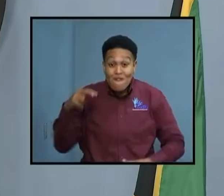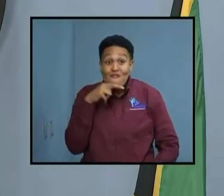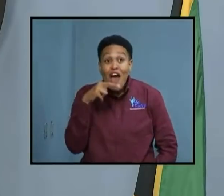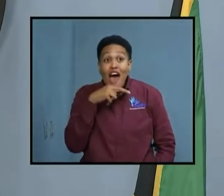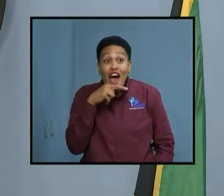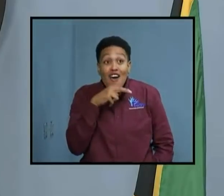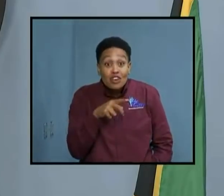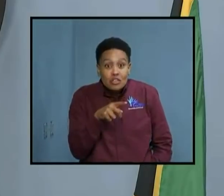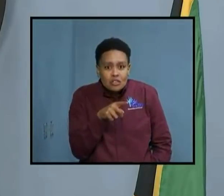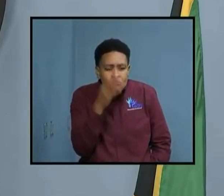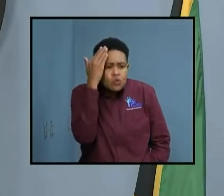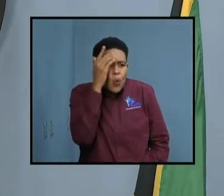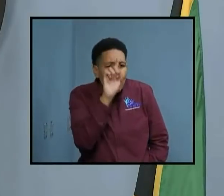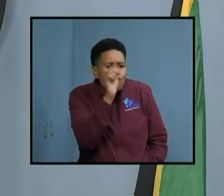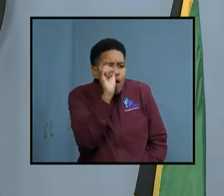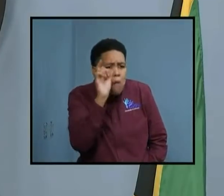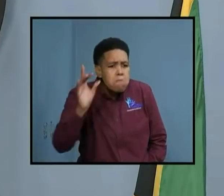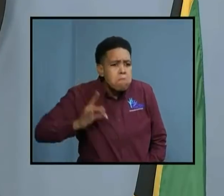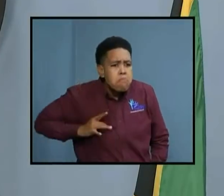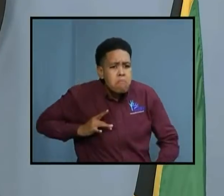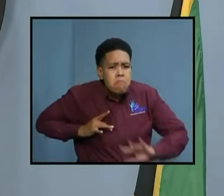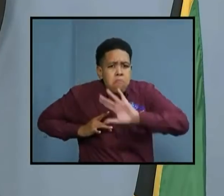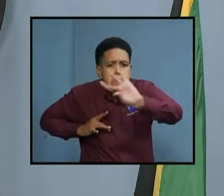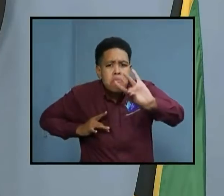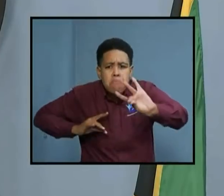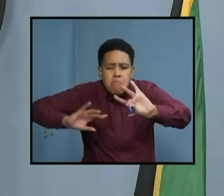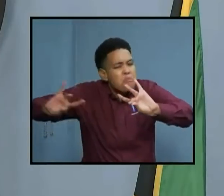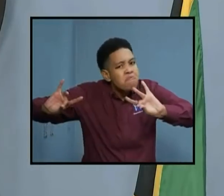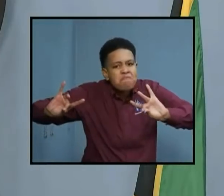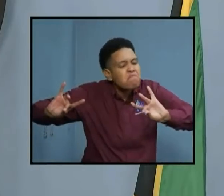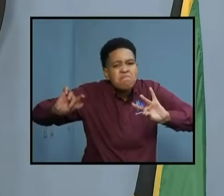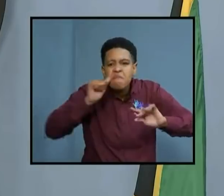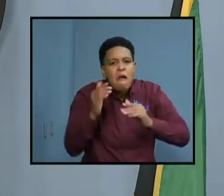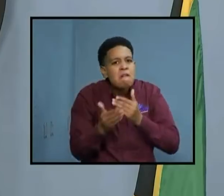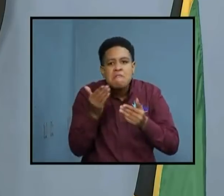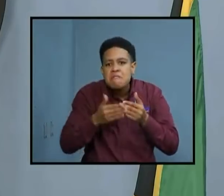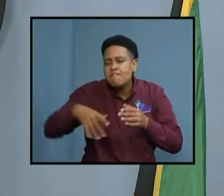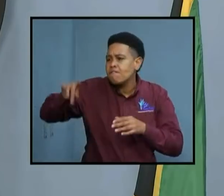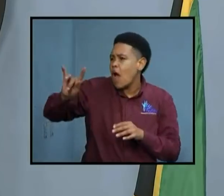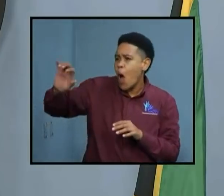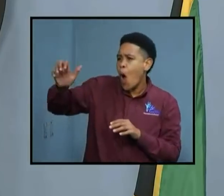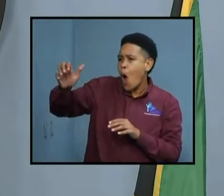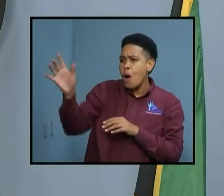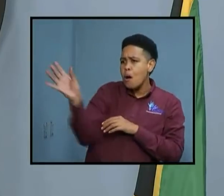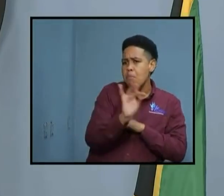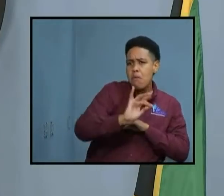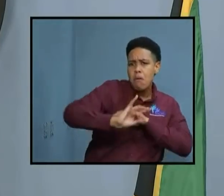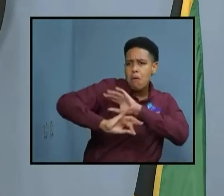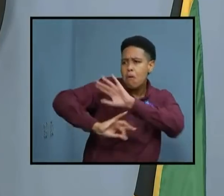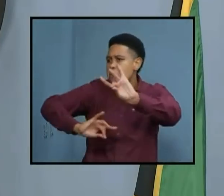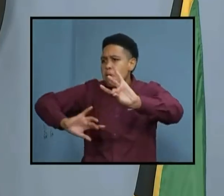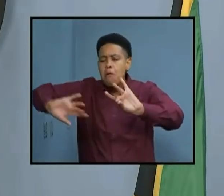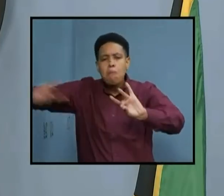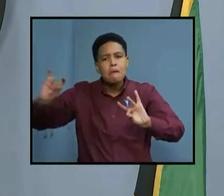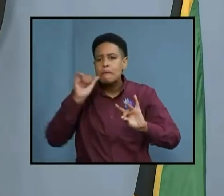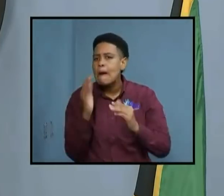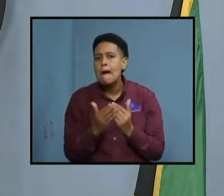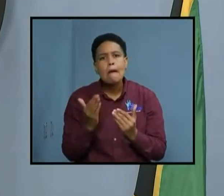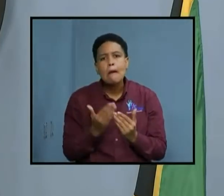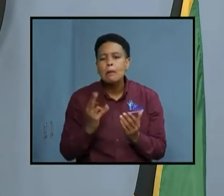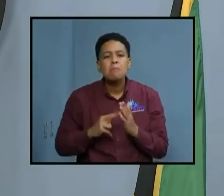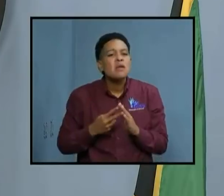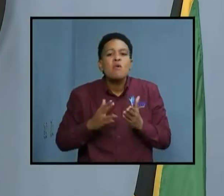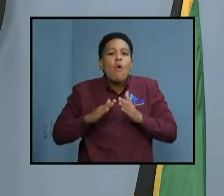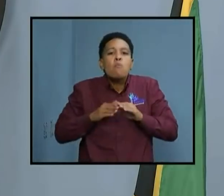be easily traced from one member of the population to another through a chain of transmission. It